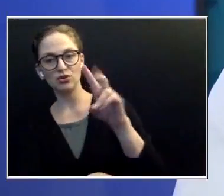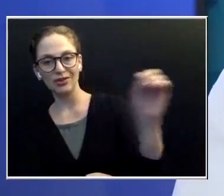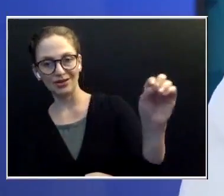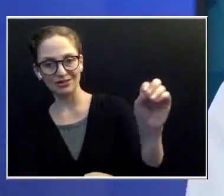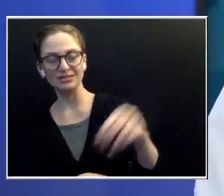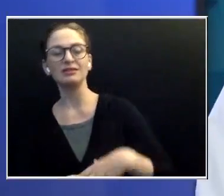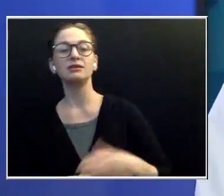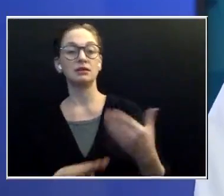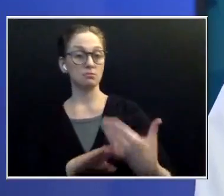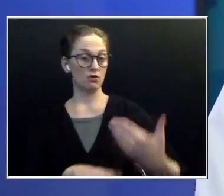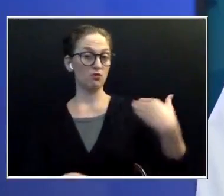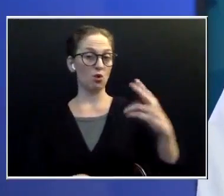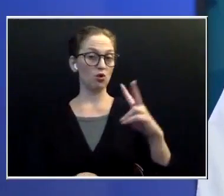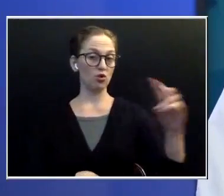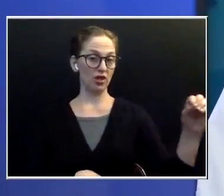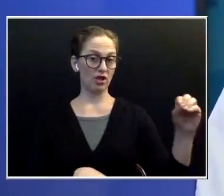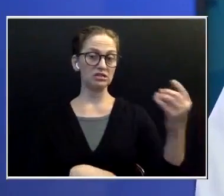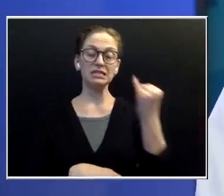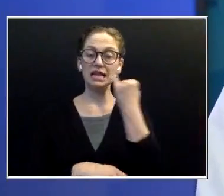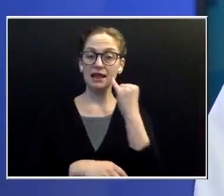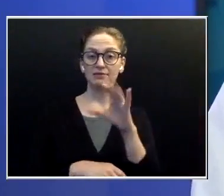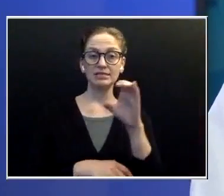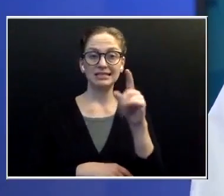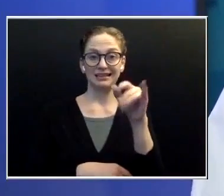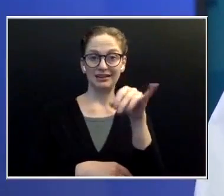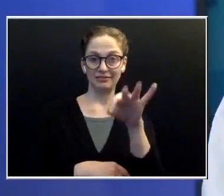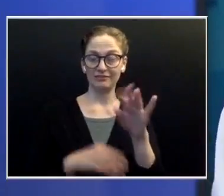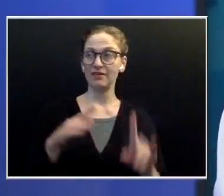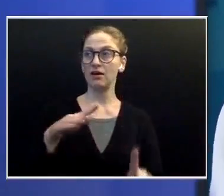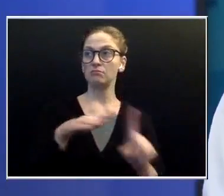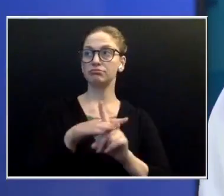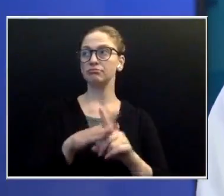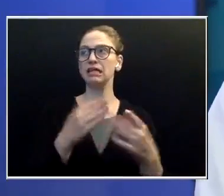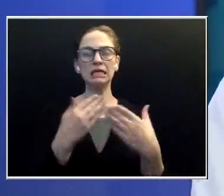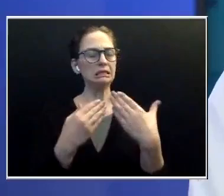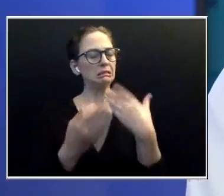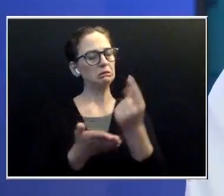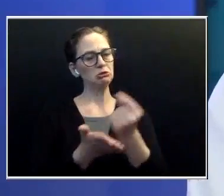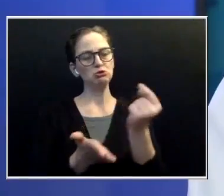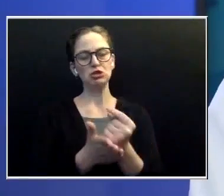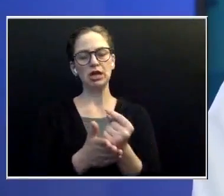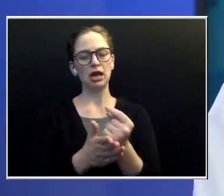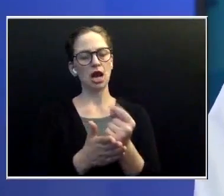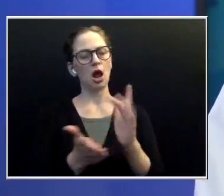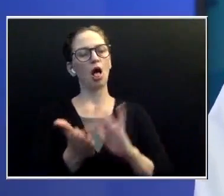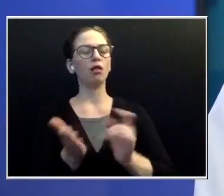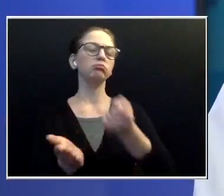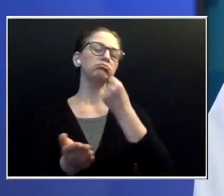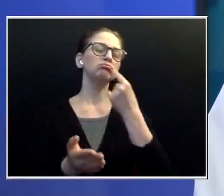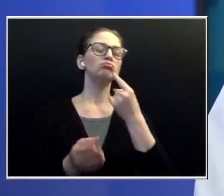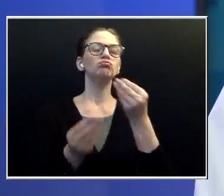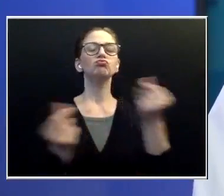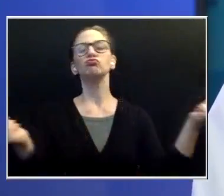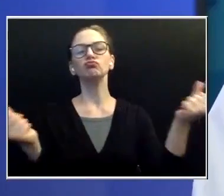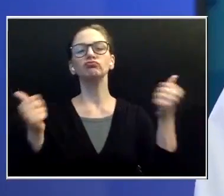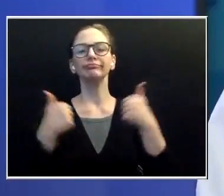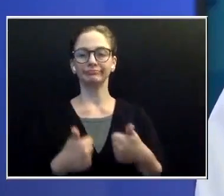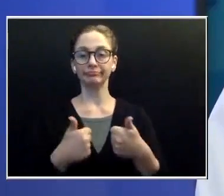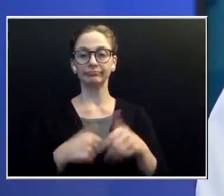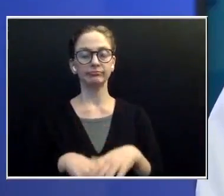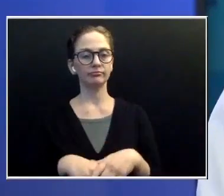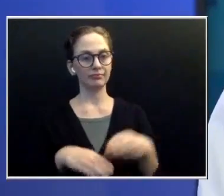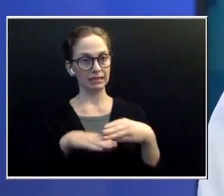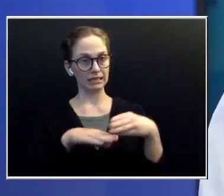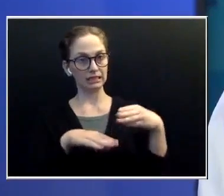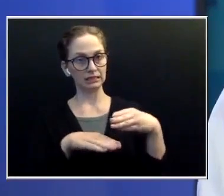antibiotics, C. diff goes away, and we do not hear back from our patients. In the post-2000 era, C. diff actually has become more refractory, more actually resistant